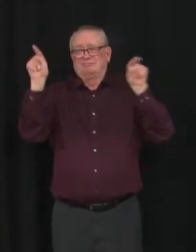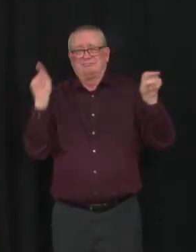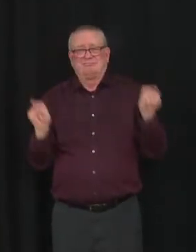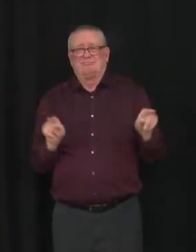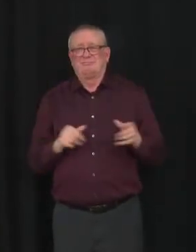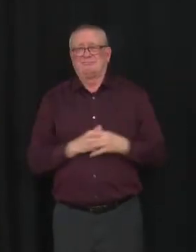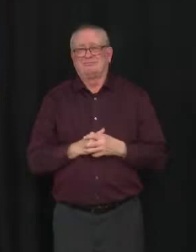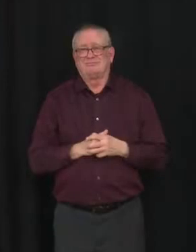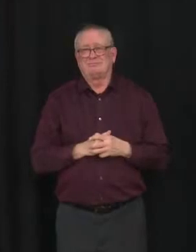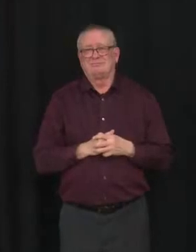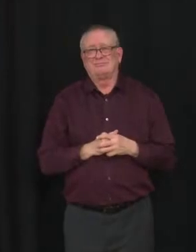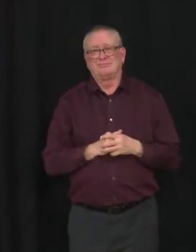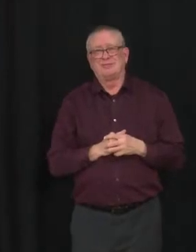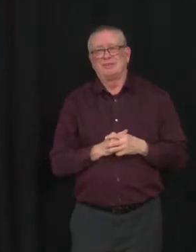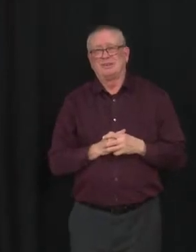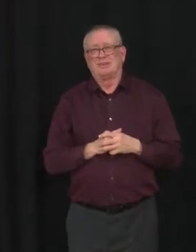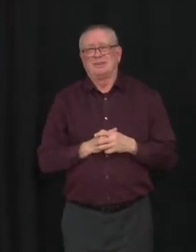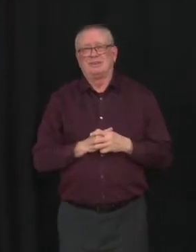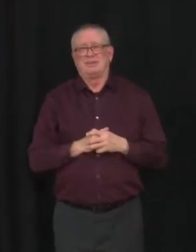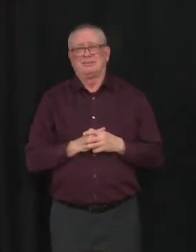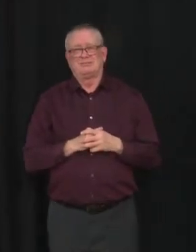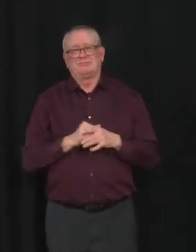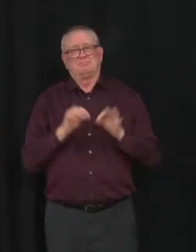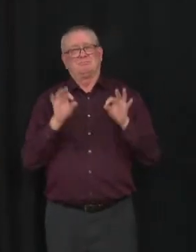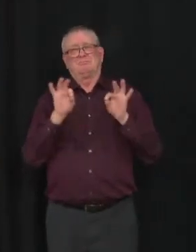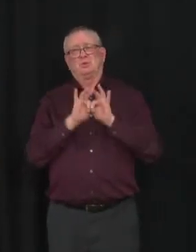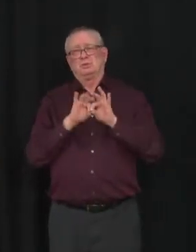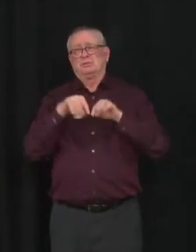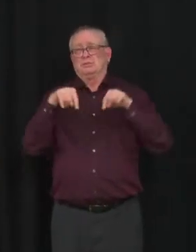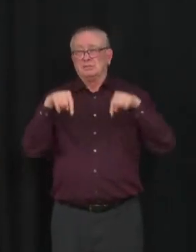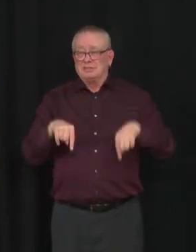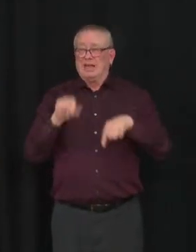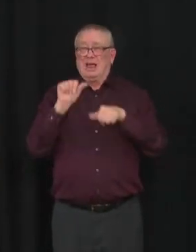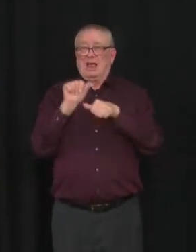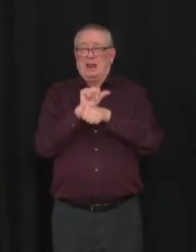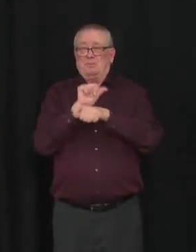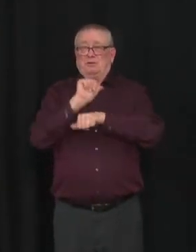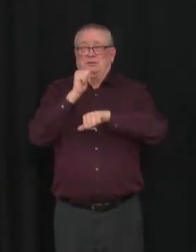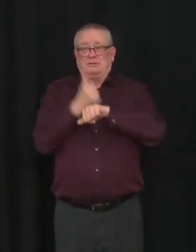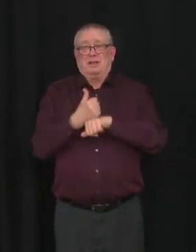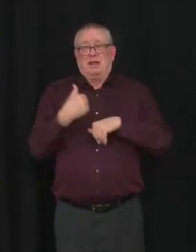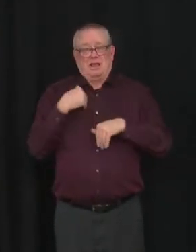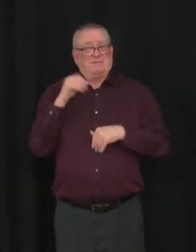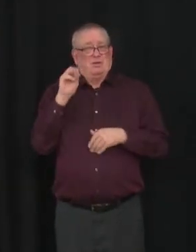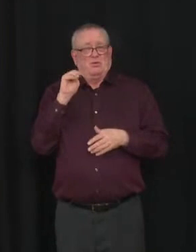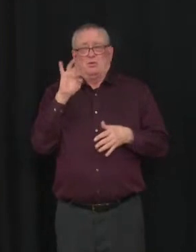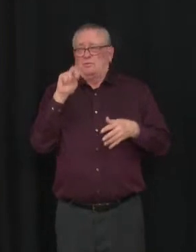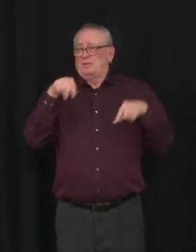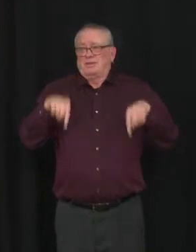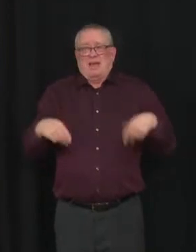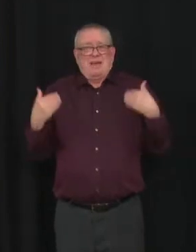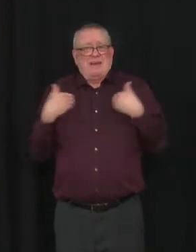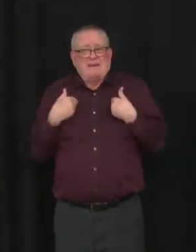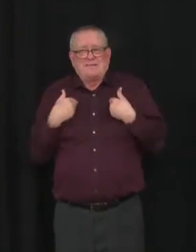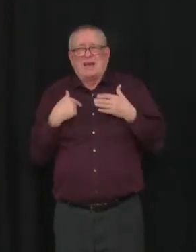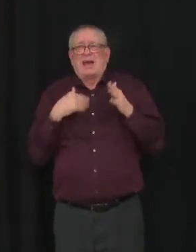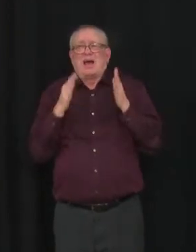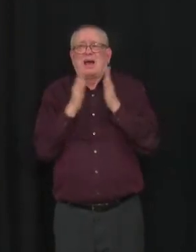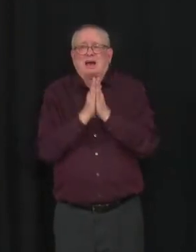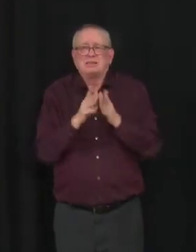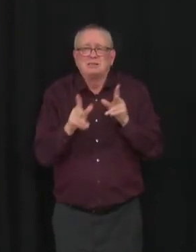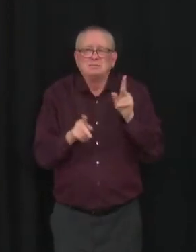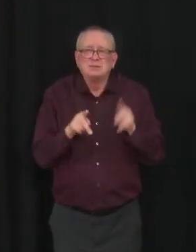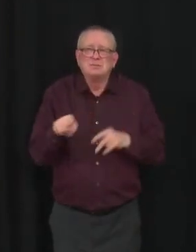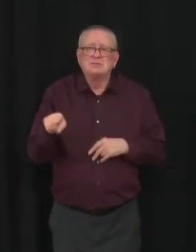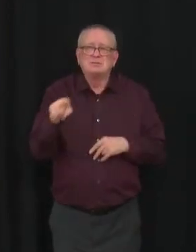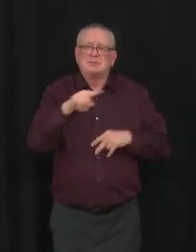clearly well established already in Alberta, and that's a very real challenge that we are facing. But we're asking people to take a look at their own patterns